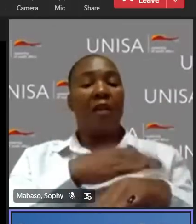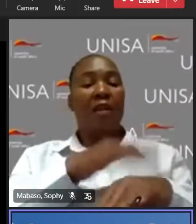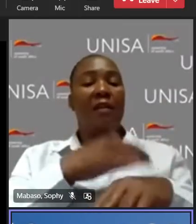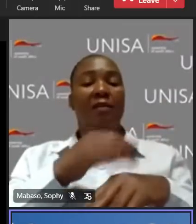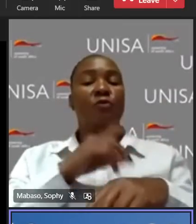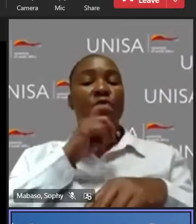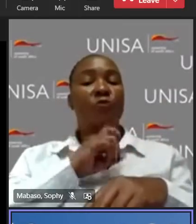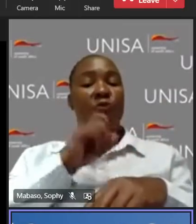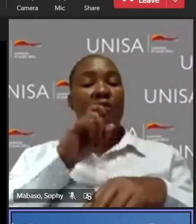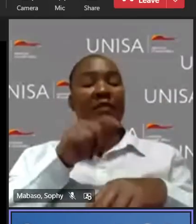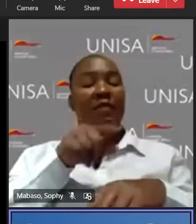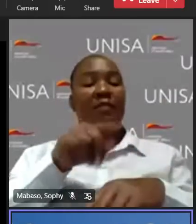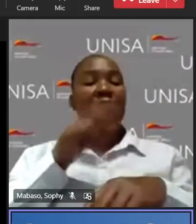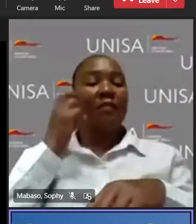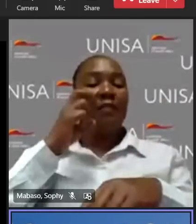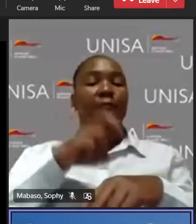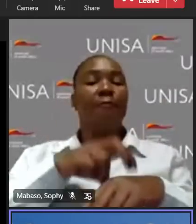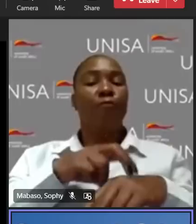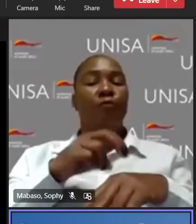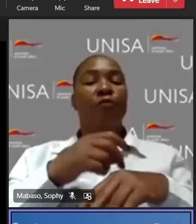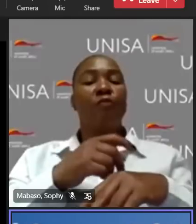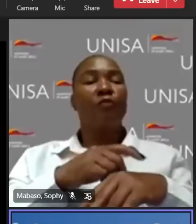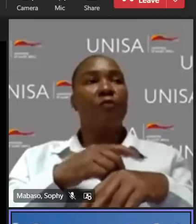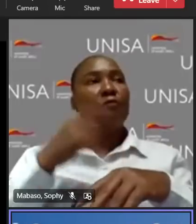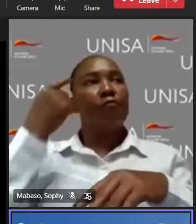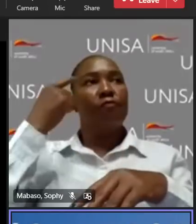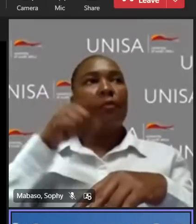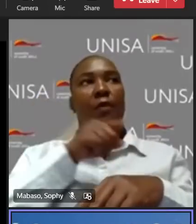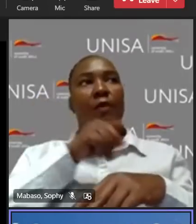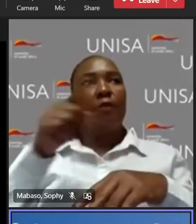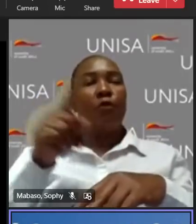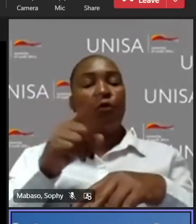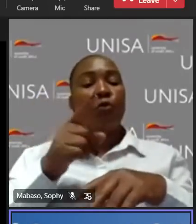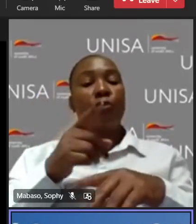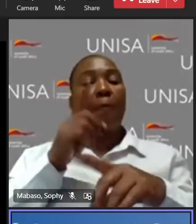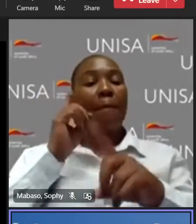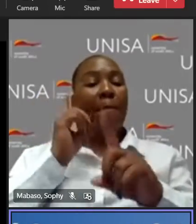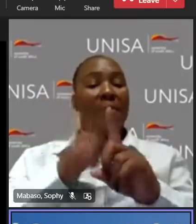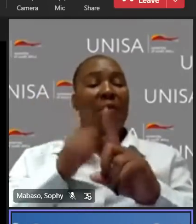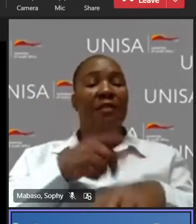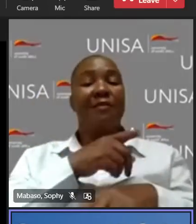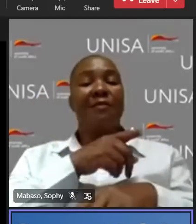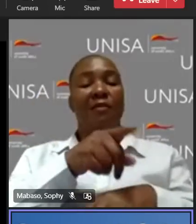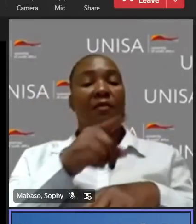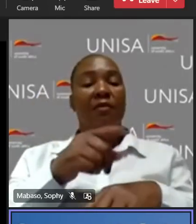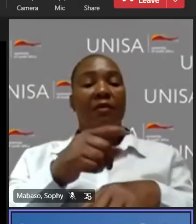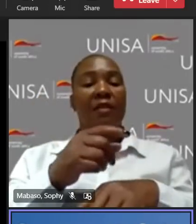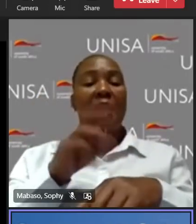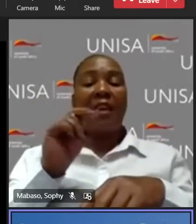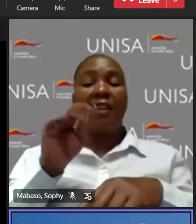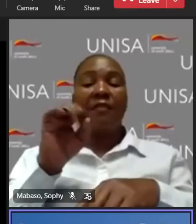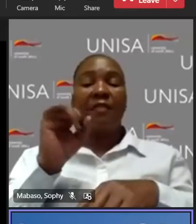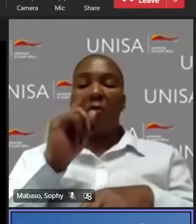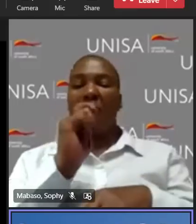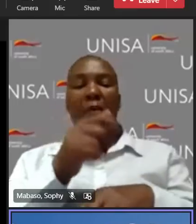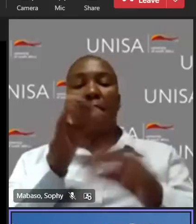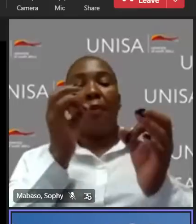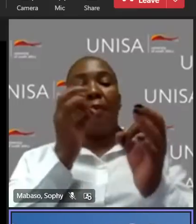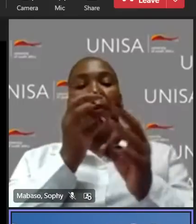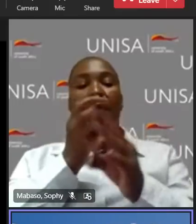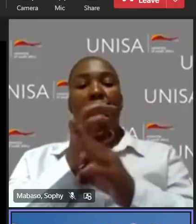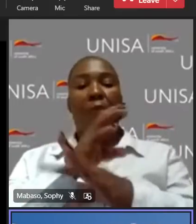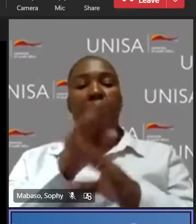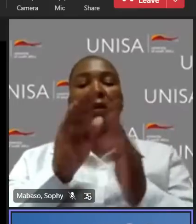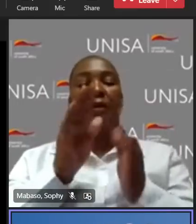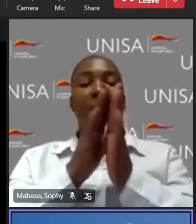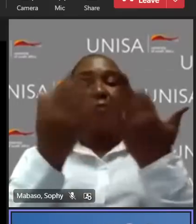to also take into account that those penalties, NSFAS doesn't cover them in that. And also the textbook